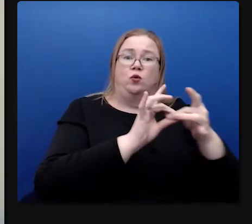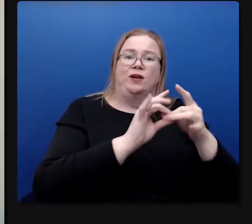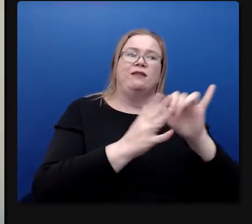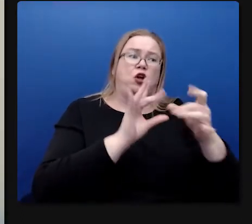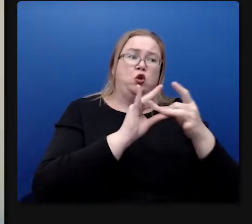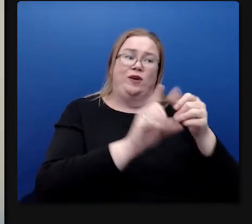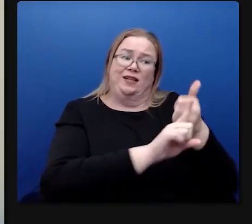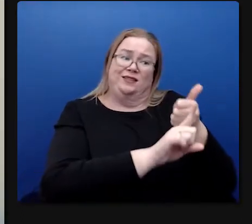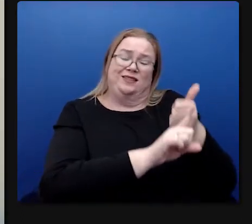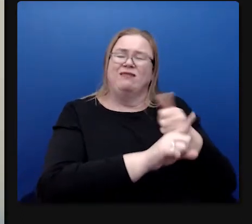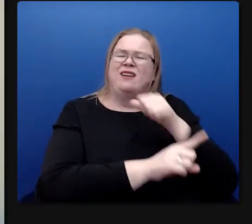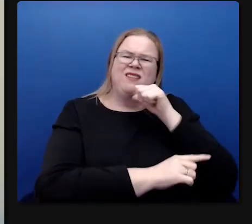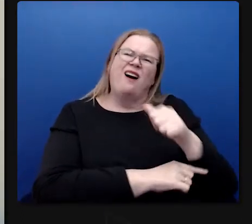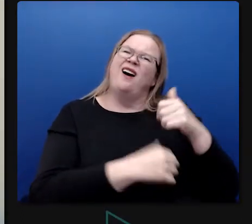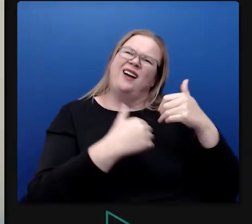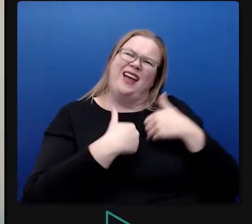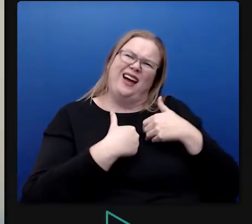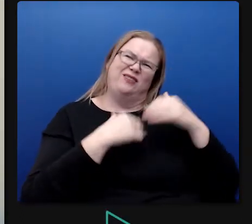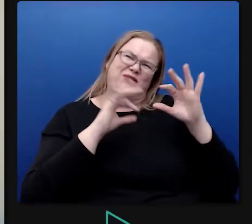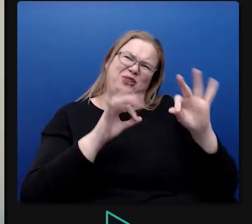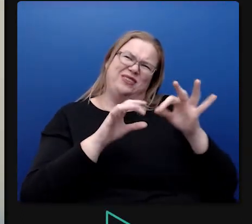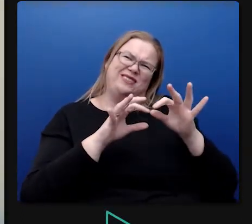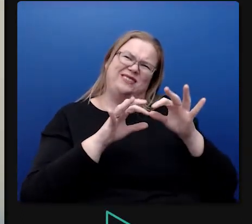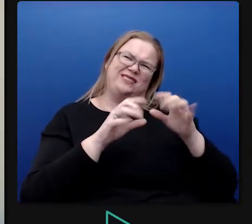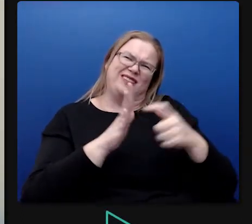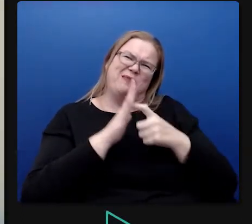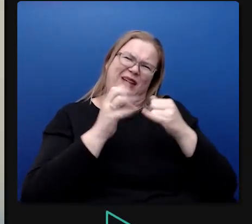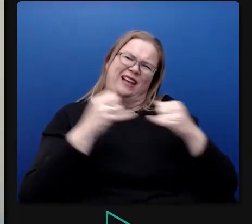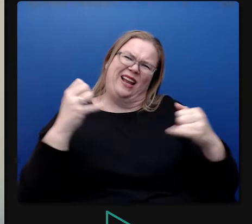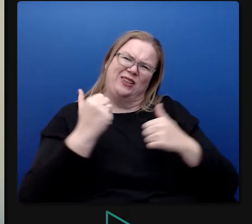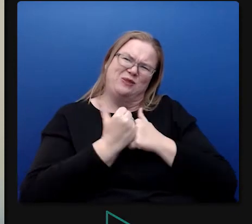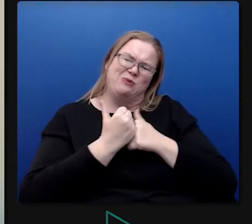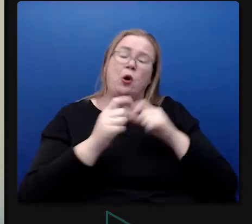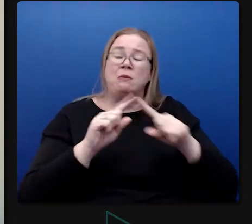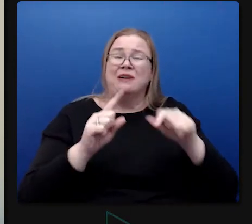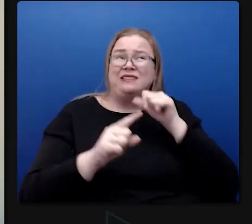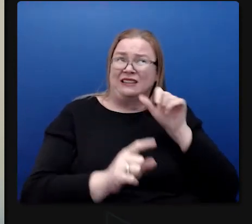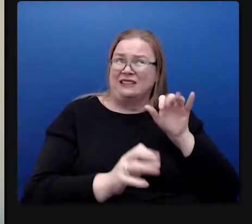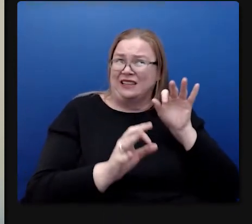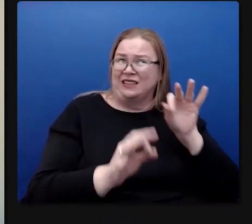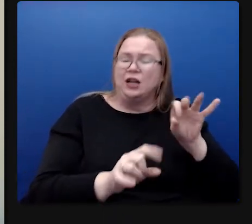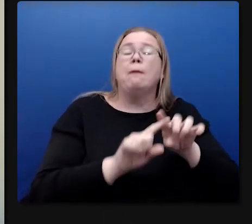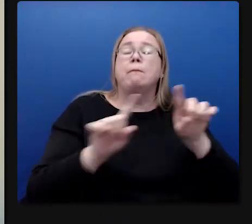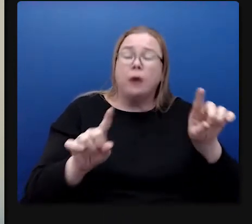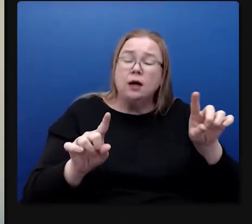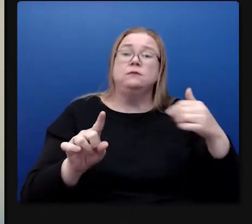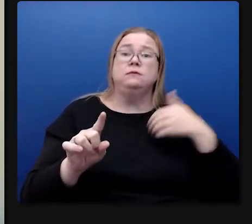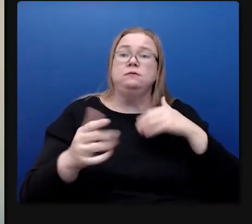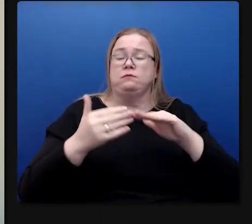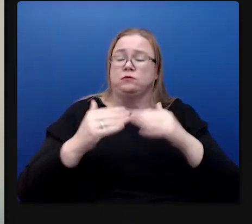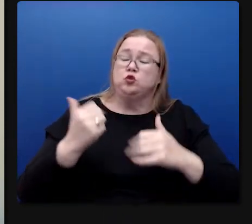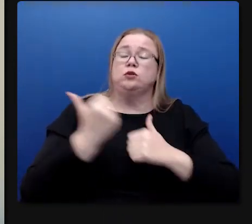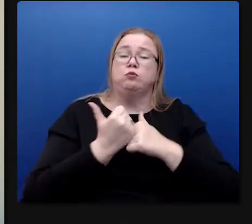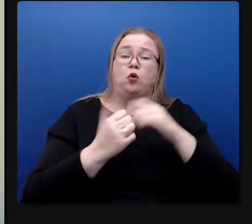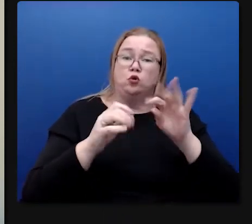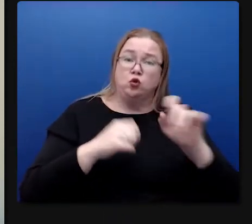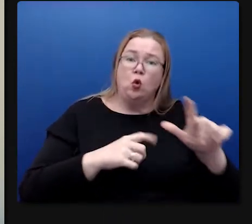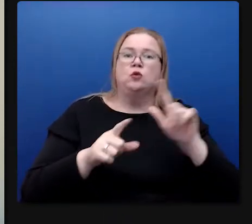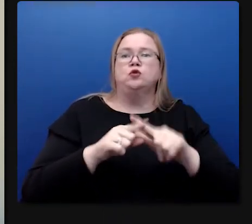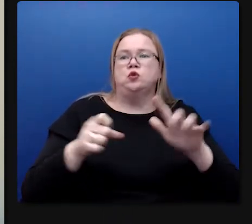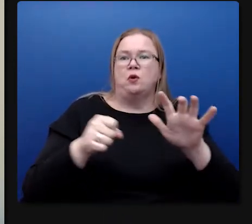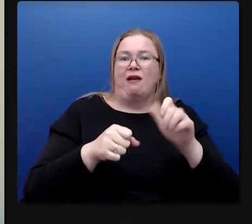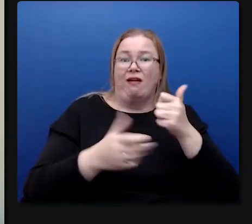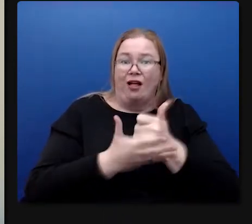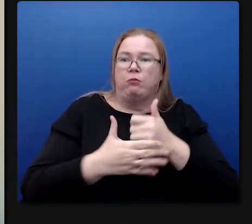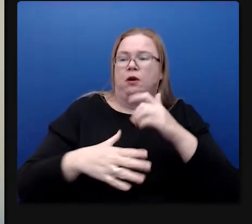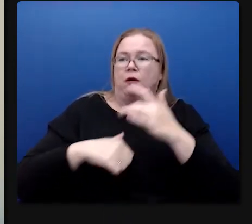where Unity by itself doesn't have great command line support. It exists, but it's not ideal. But we have community supported tooling to fill in the